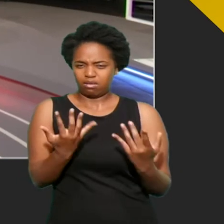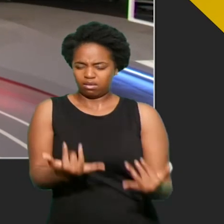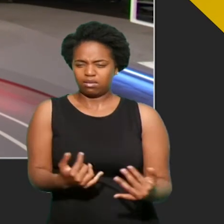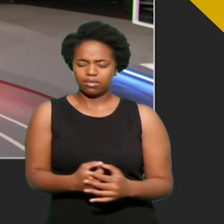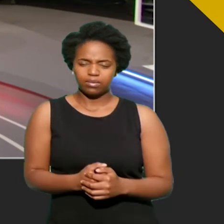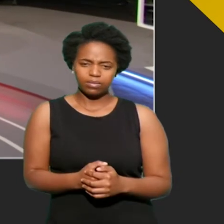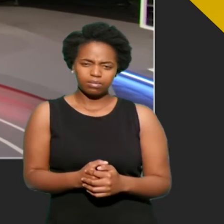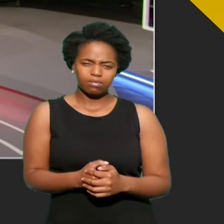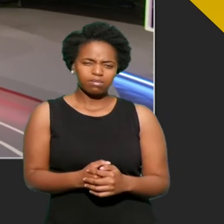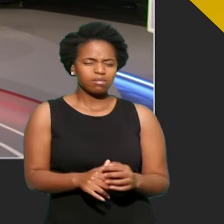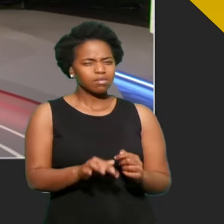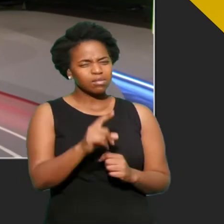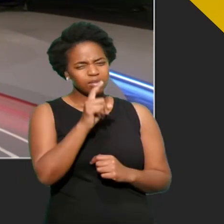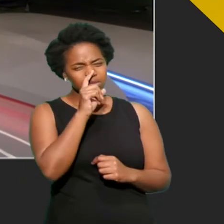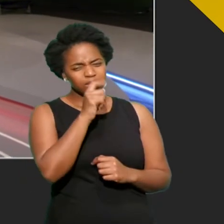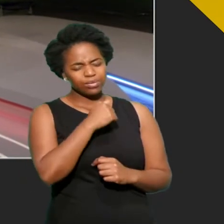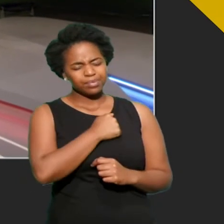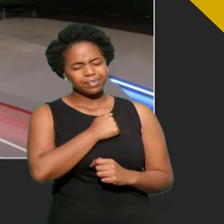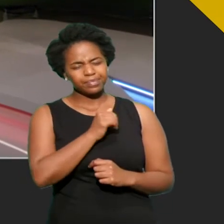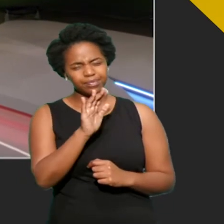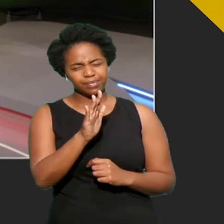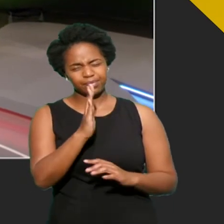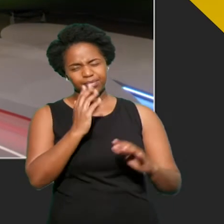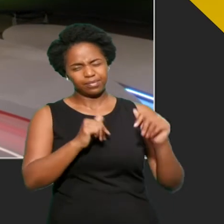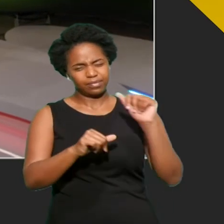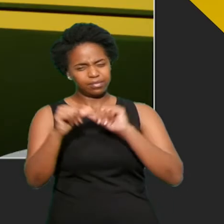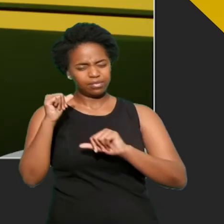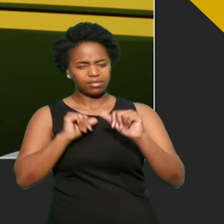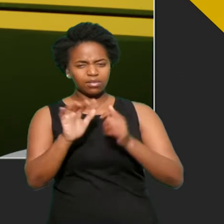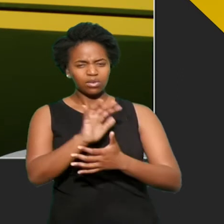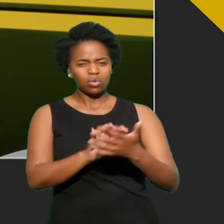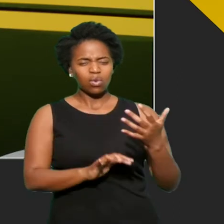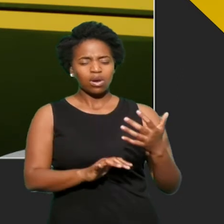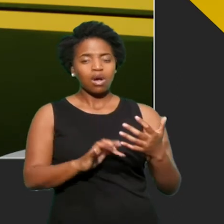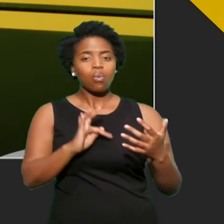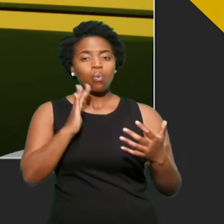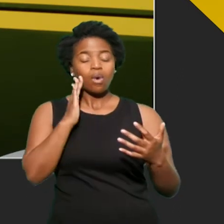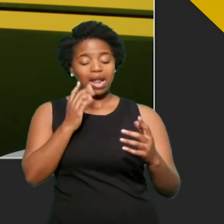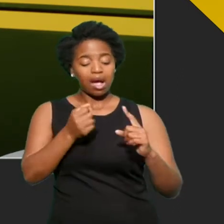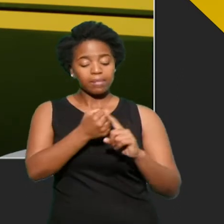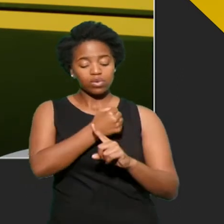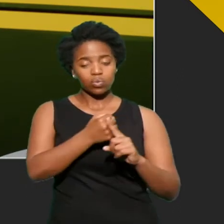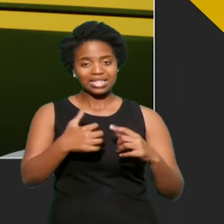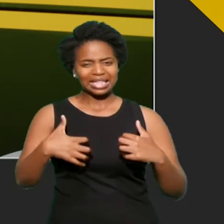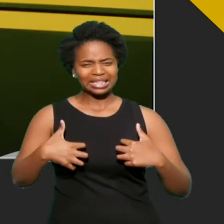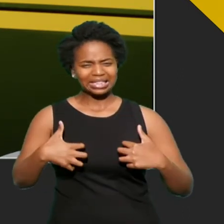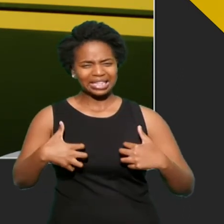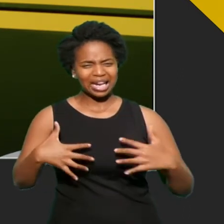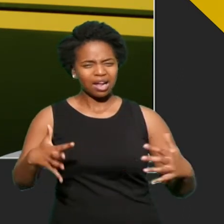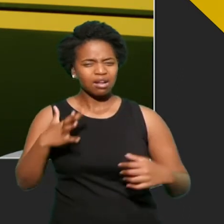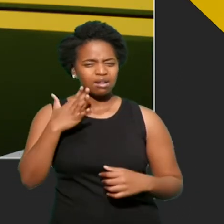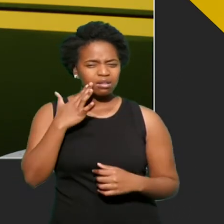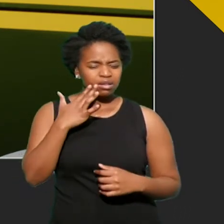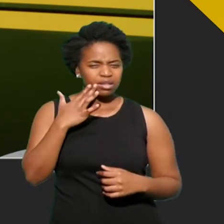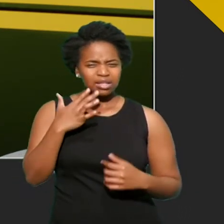we're gonna move so just to understand ngalahleki at what so when uqala ukuthi akushaye were you guys